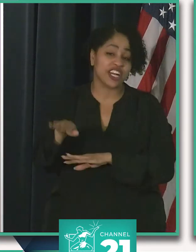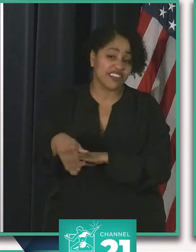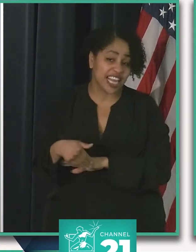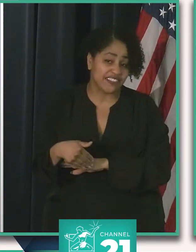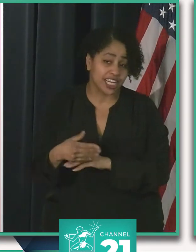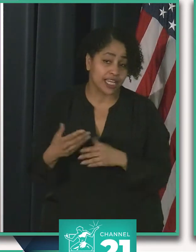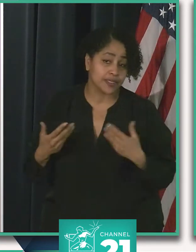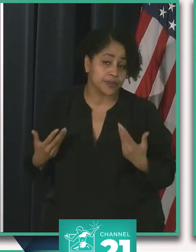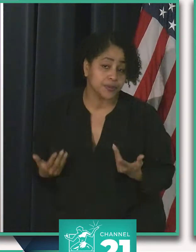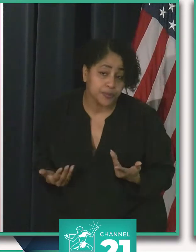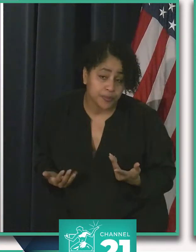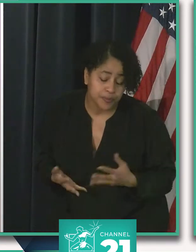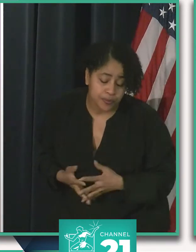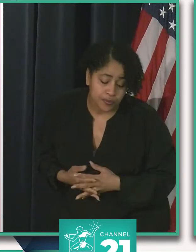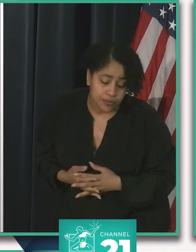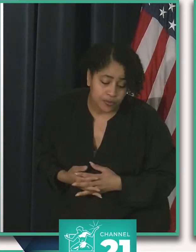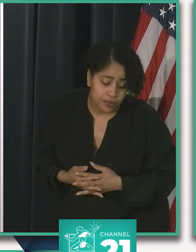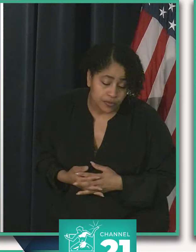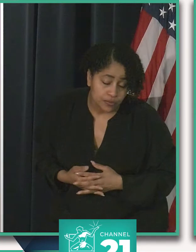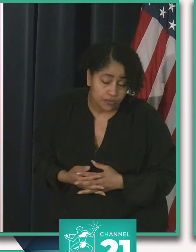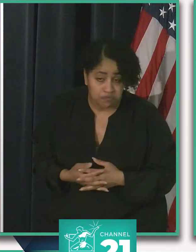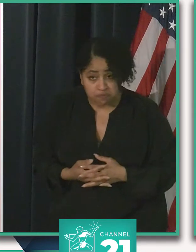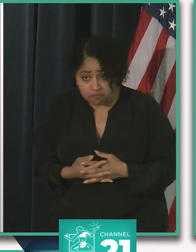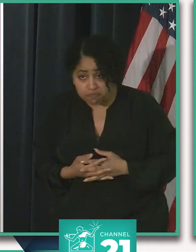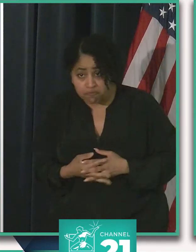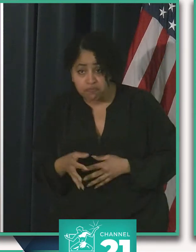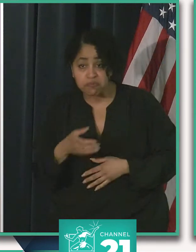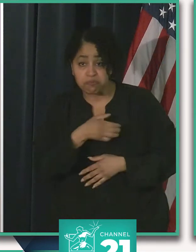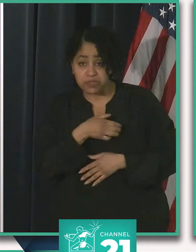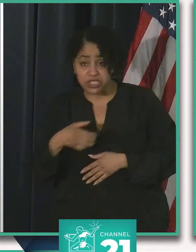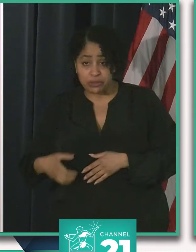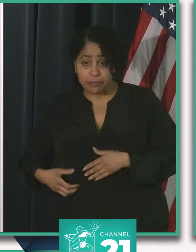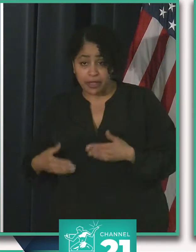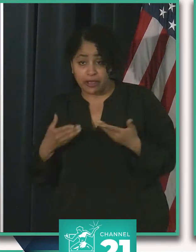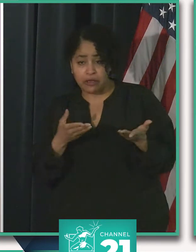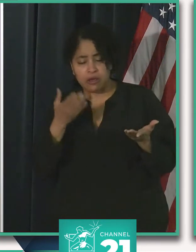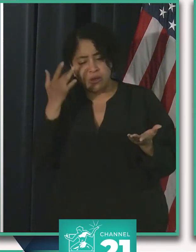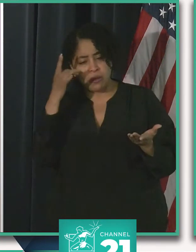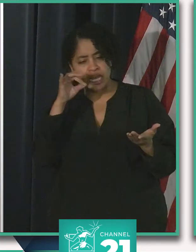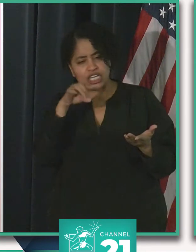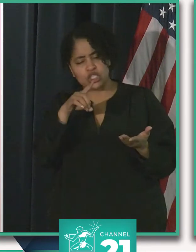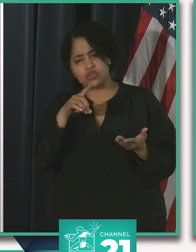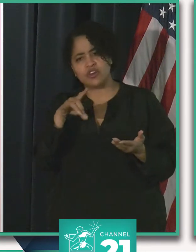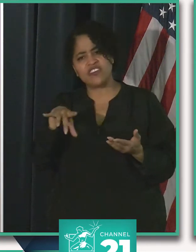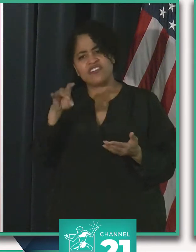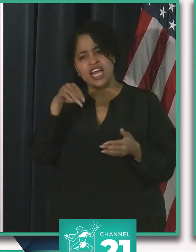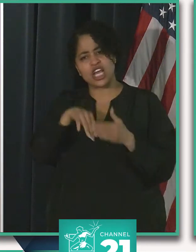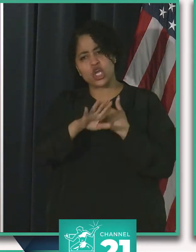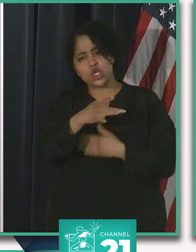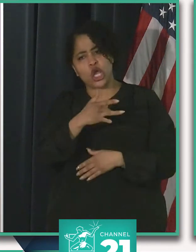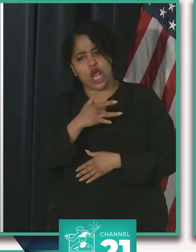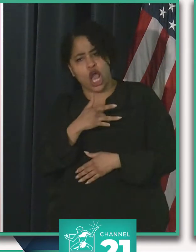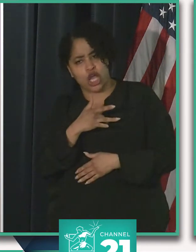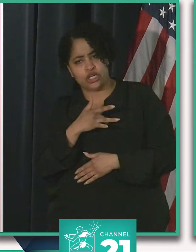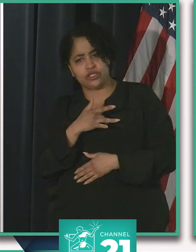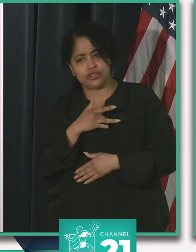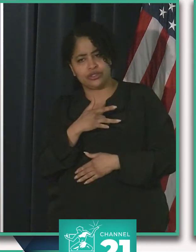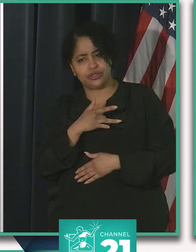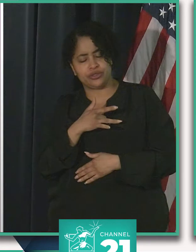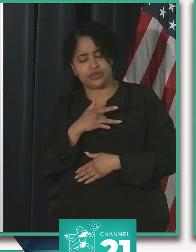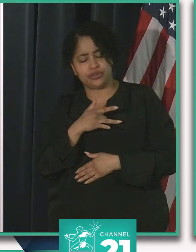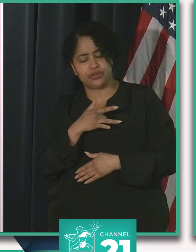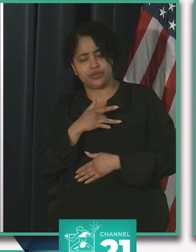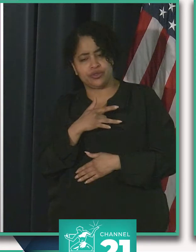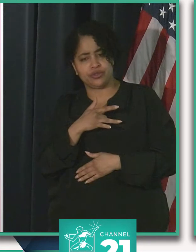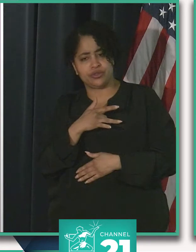evening is, Mr. Mayor, why did you find in your heart